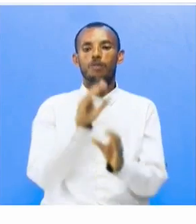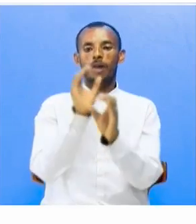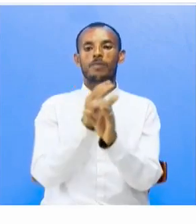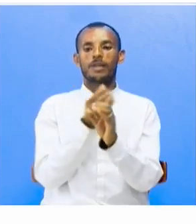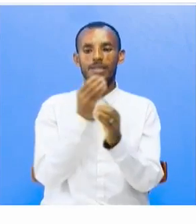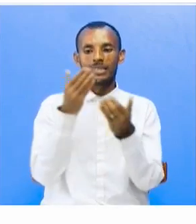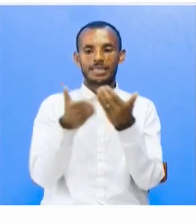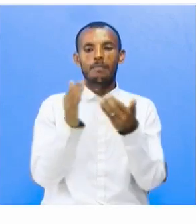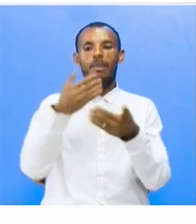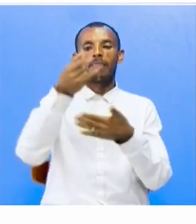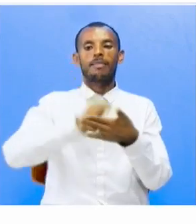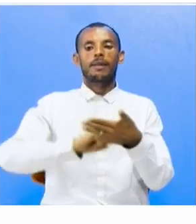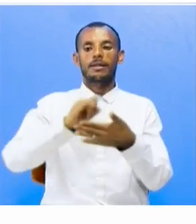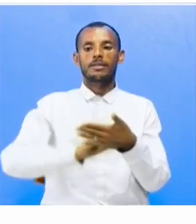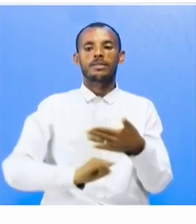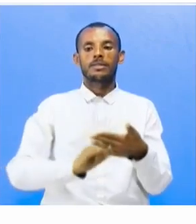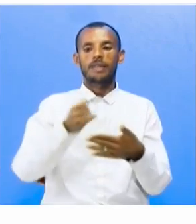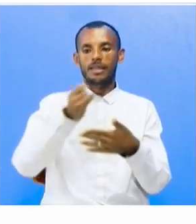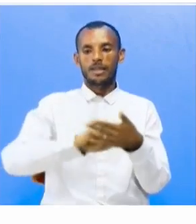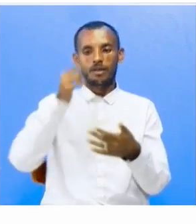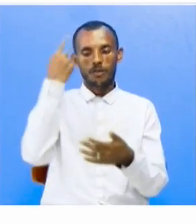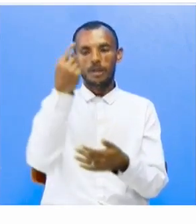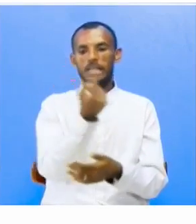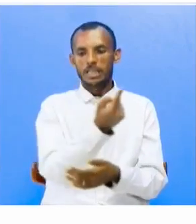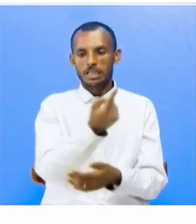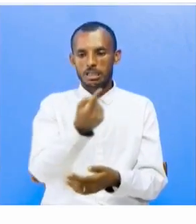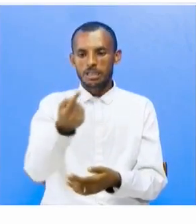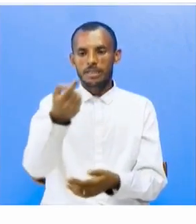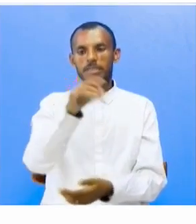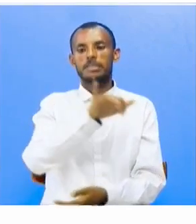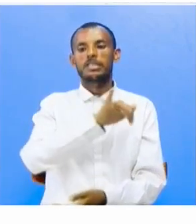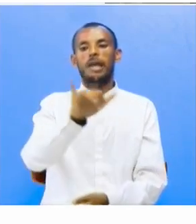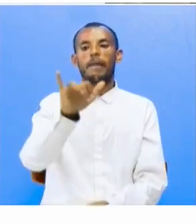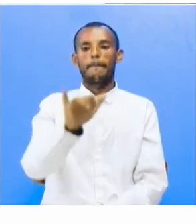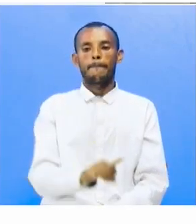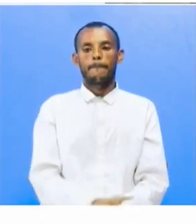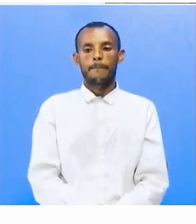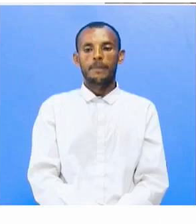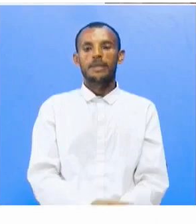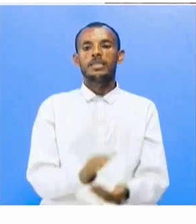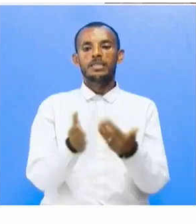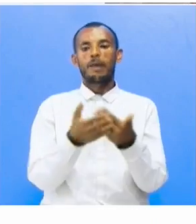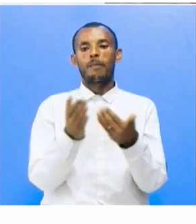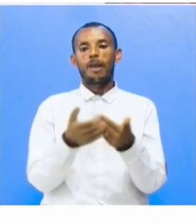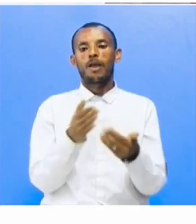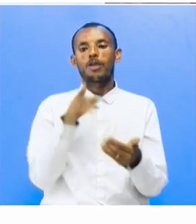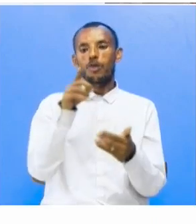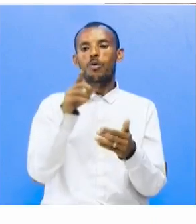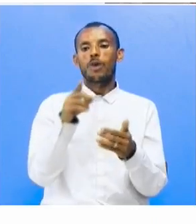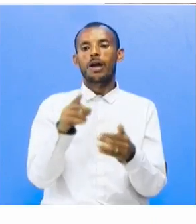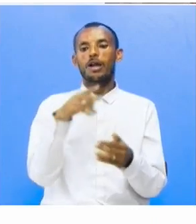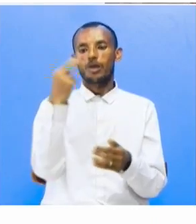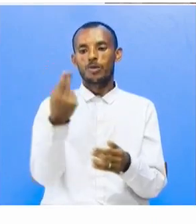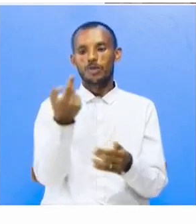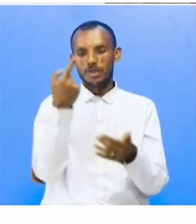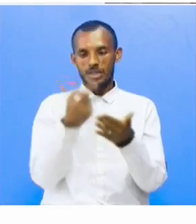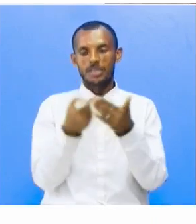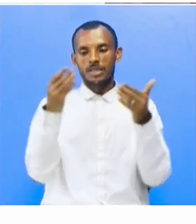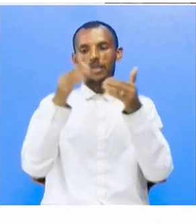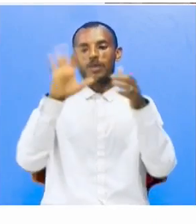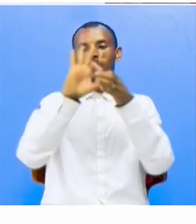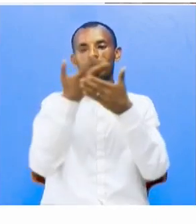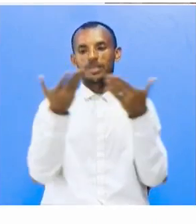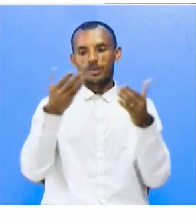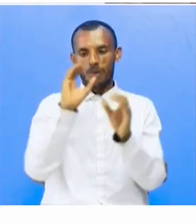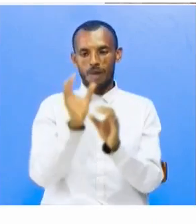simple interest, the interest for each year is the same. So simply you can use this equation to